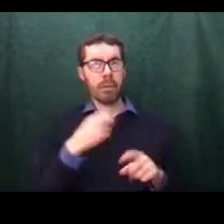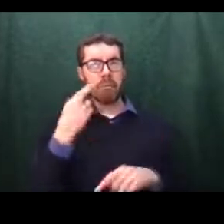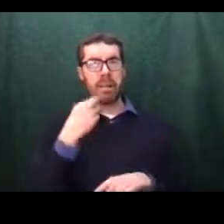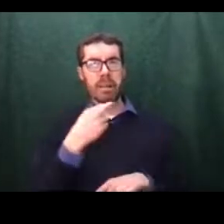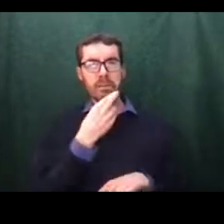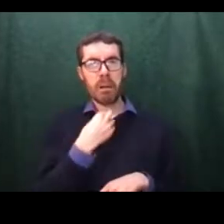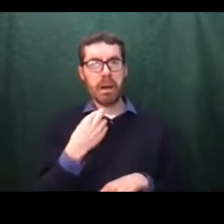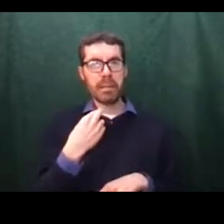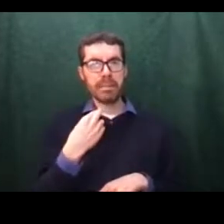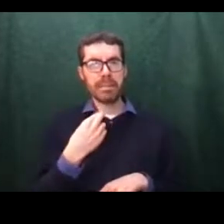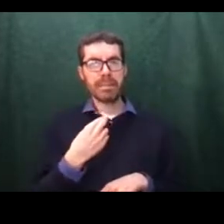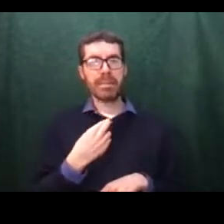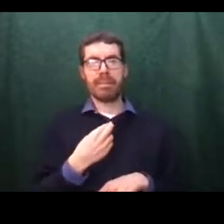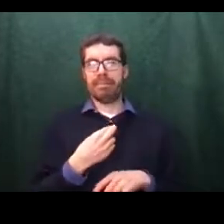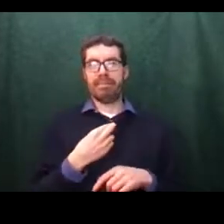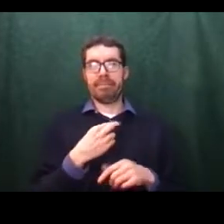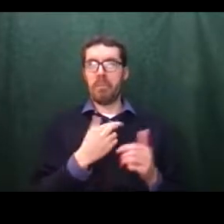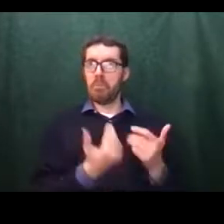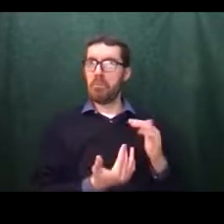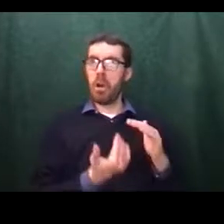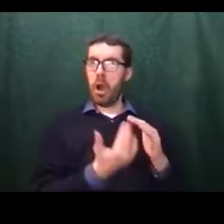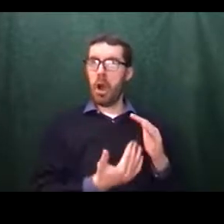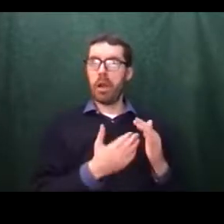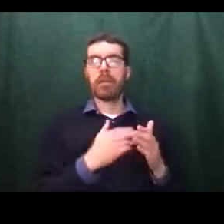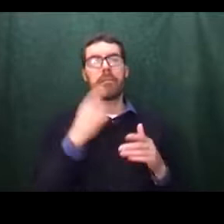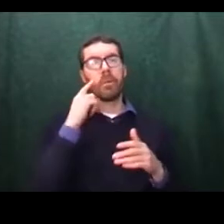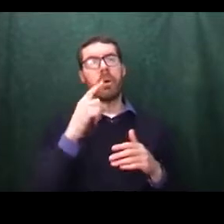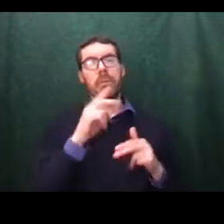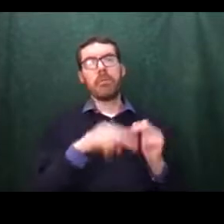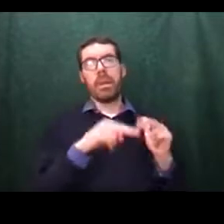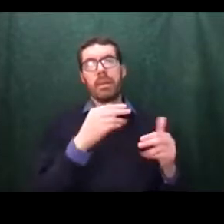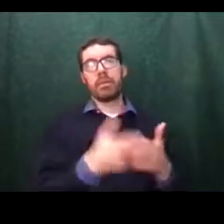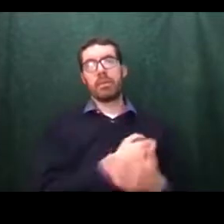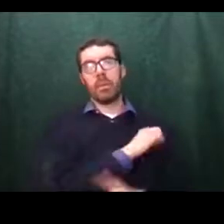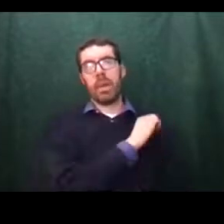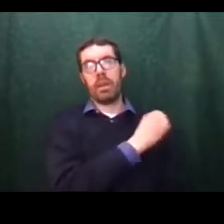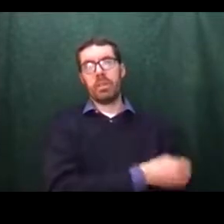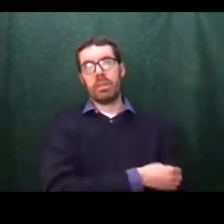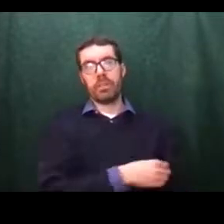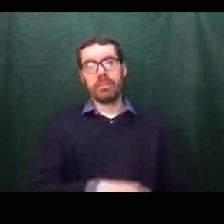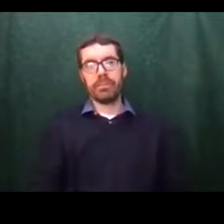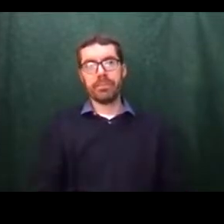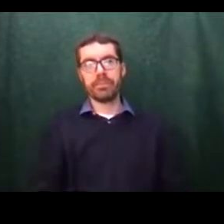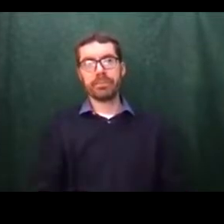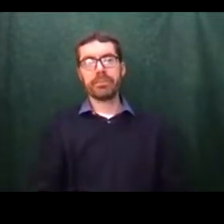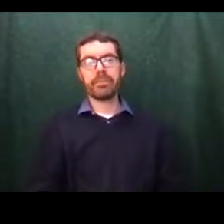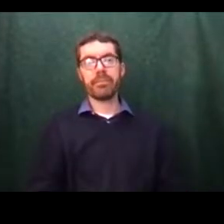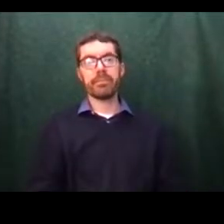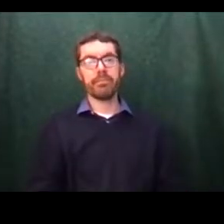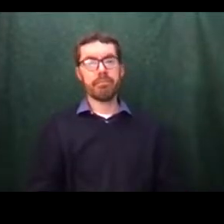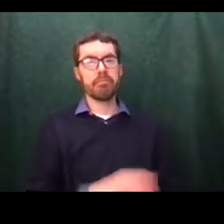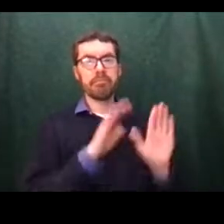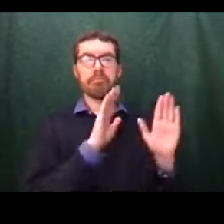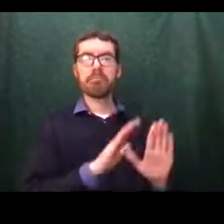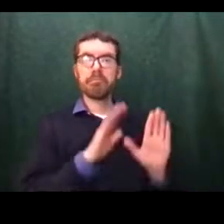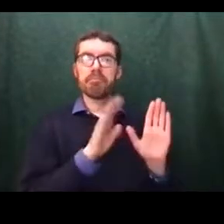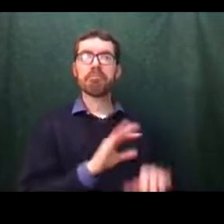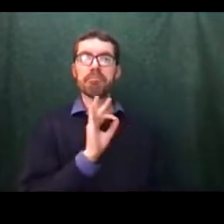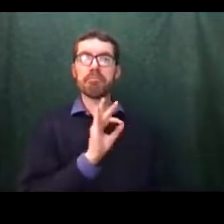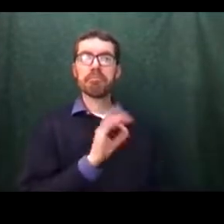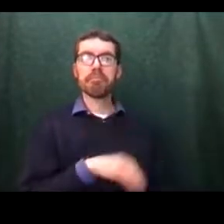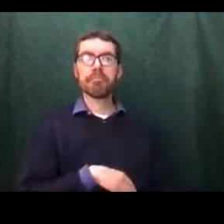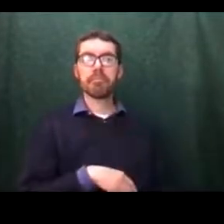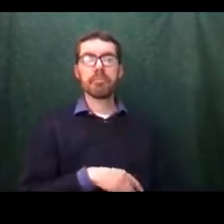of things that gets burned, but it creates energy. So anyway, I think that's great. I